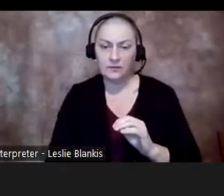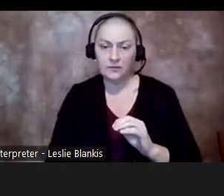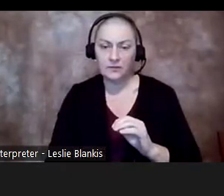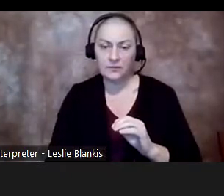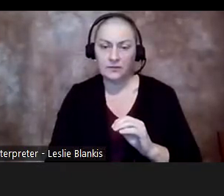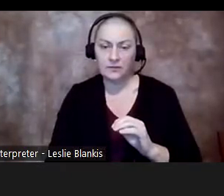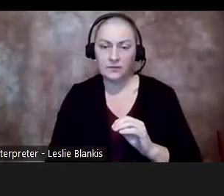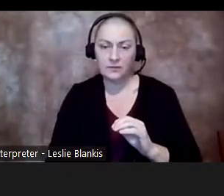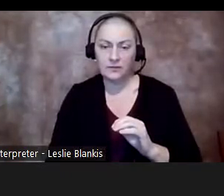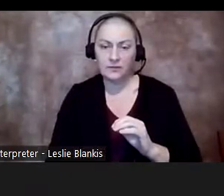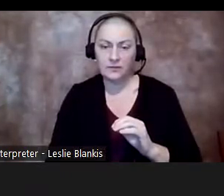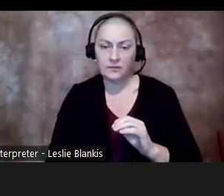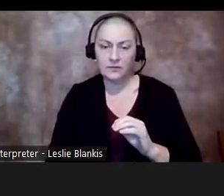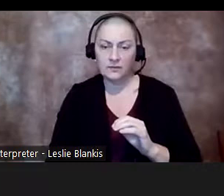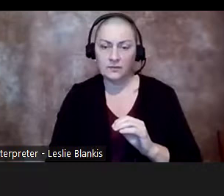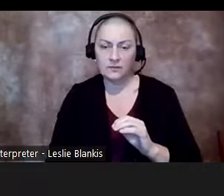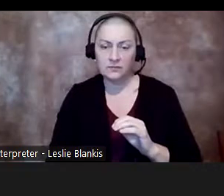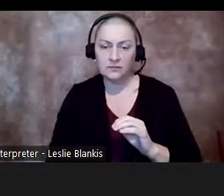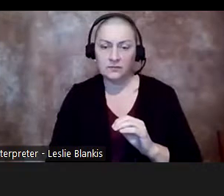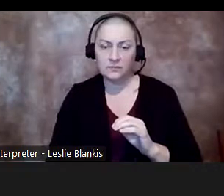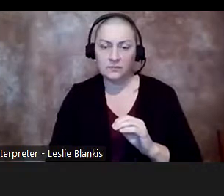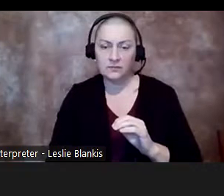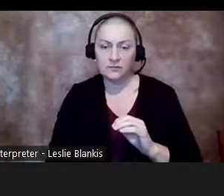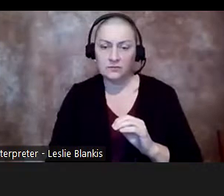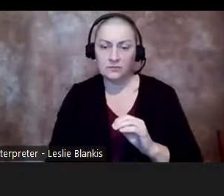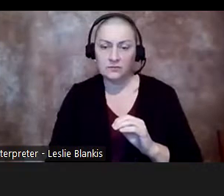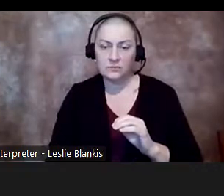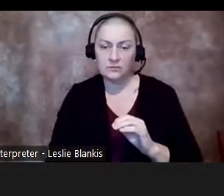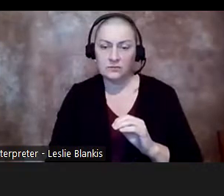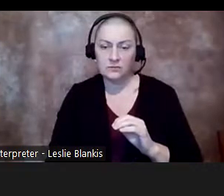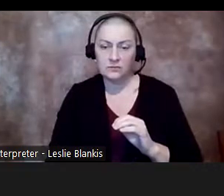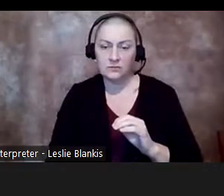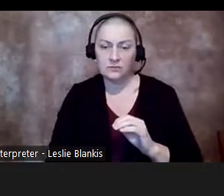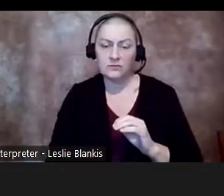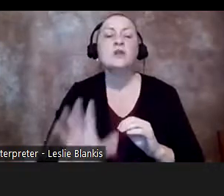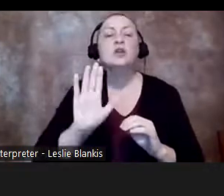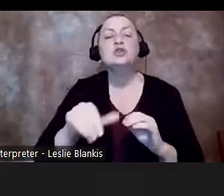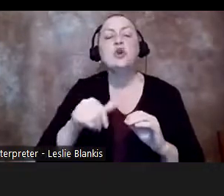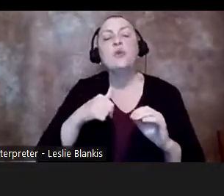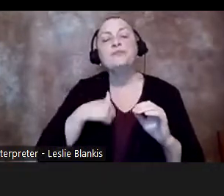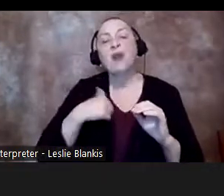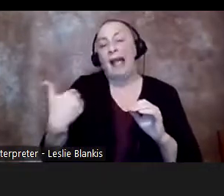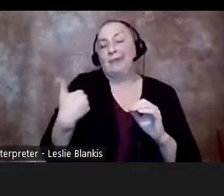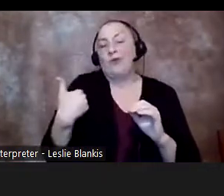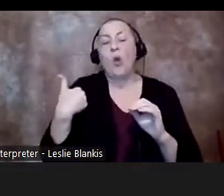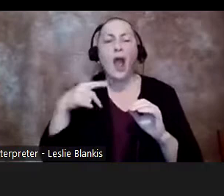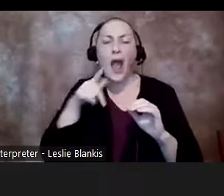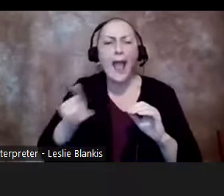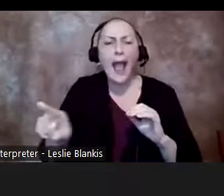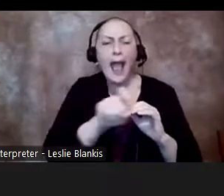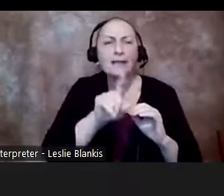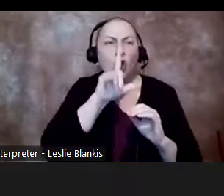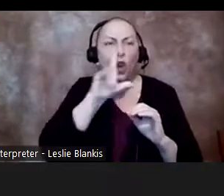All right, so I'm going to back up, and earlier I was asking, we do have some, it looks like